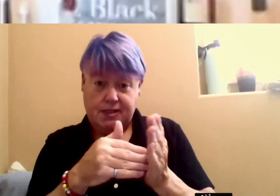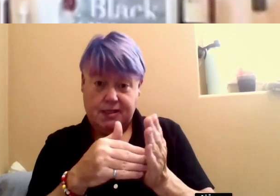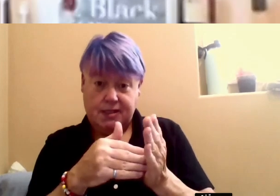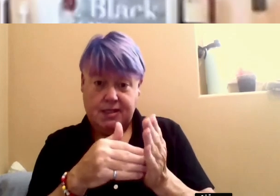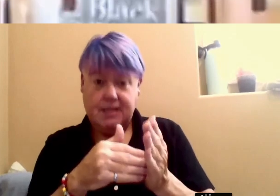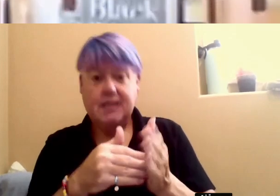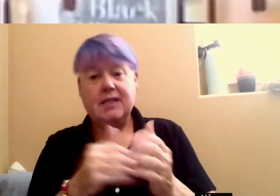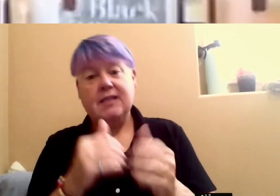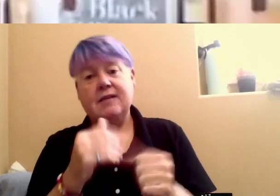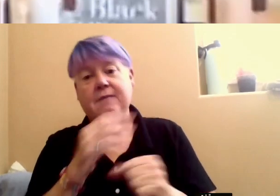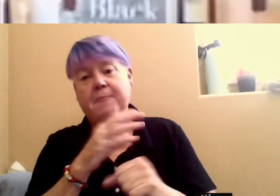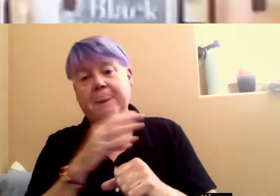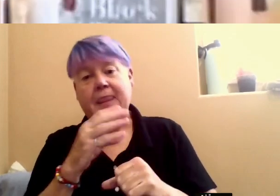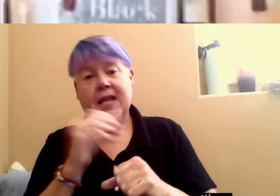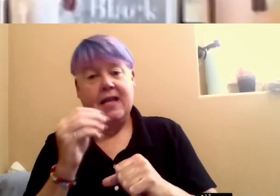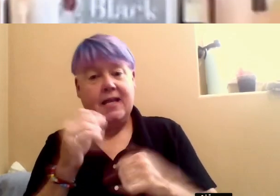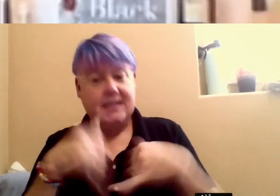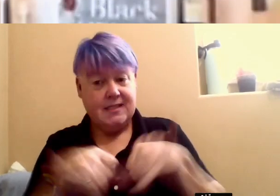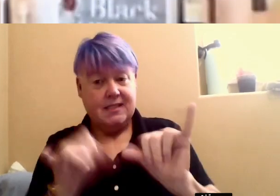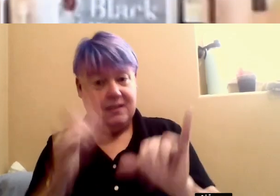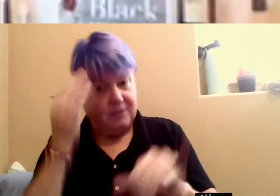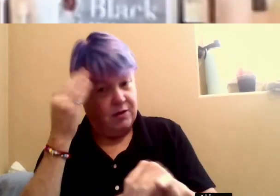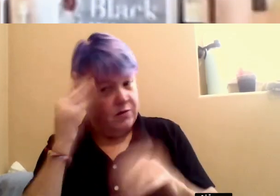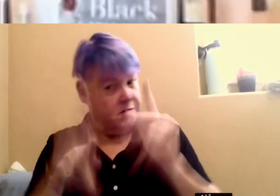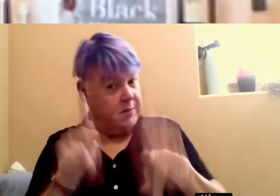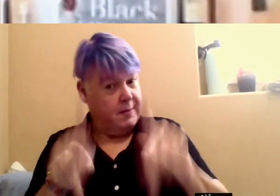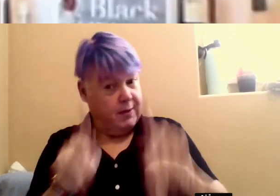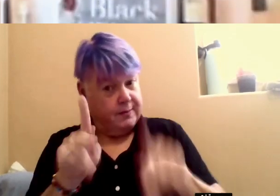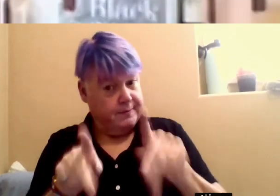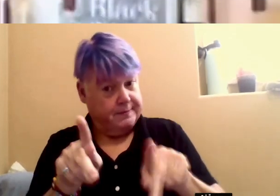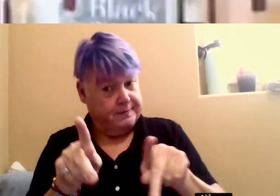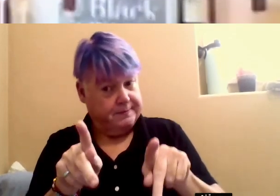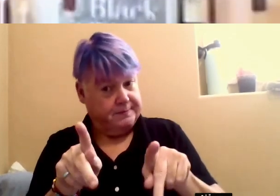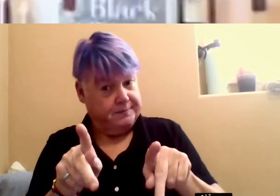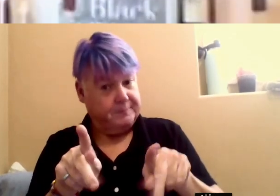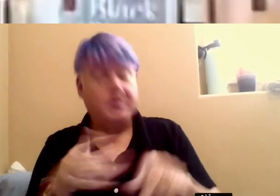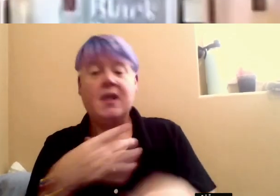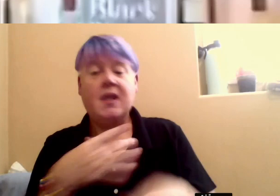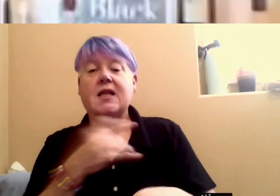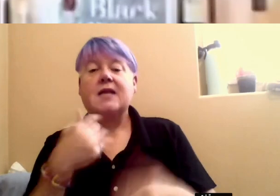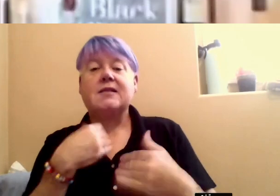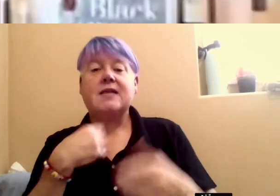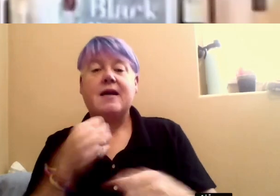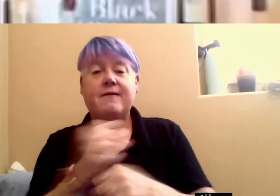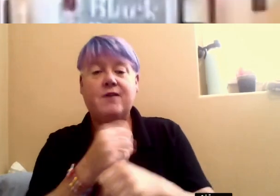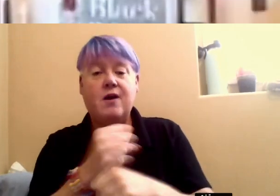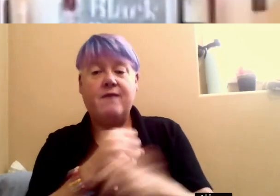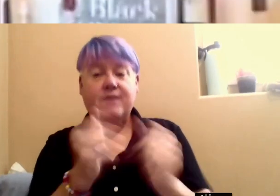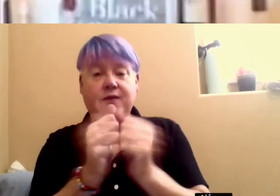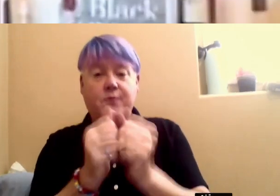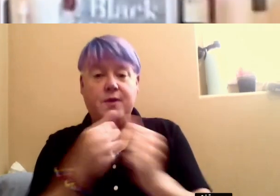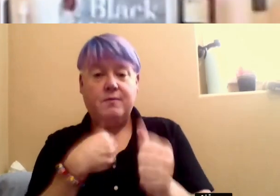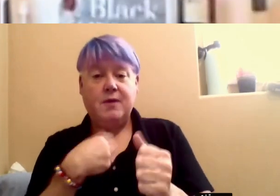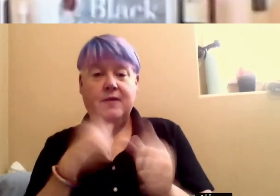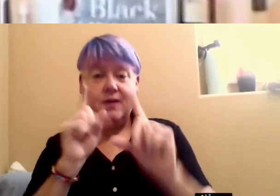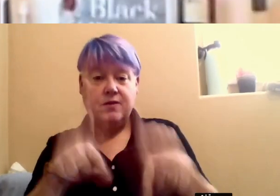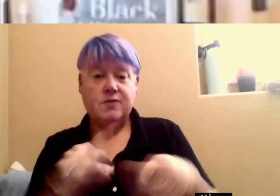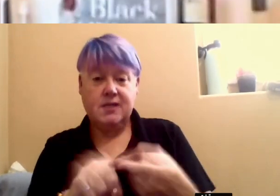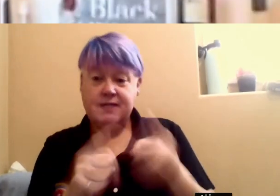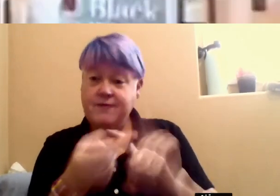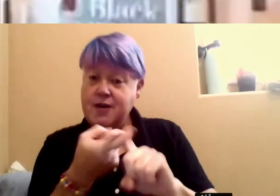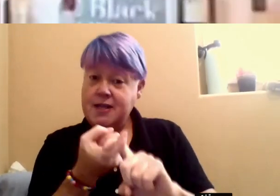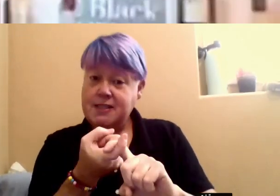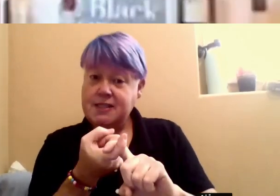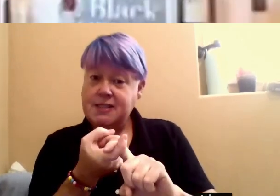early 2000s, and still knows people there. He likes to have coffee with me, then go see his pals. He roams